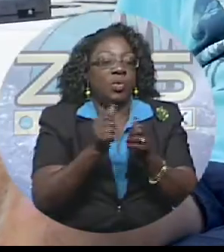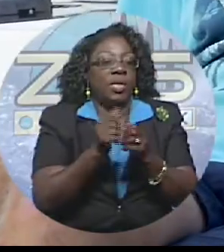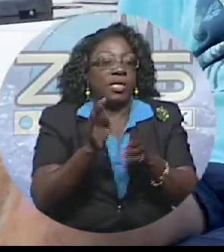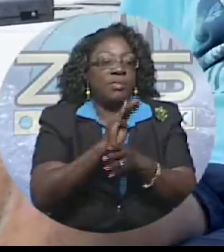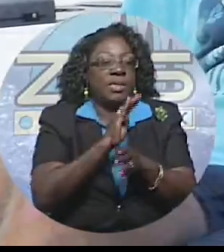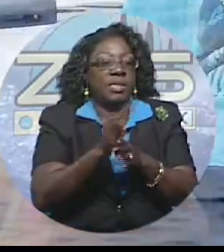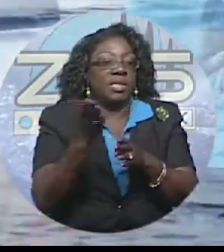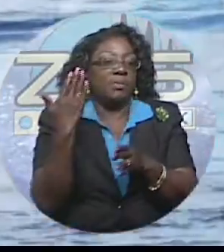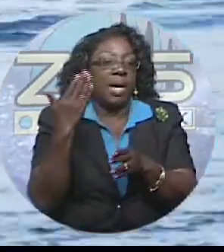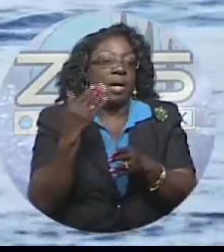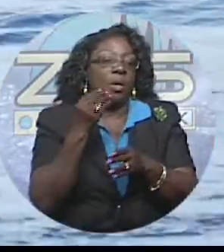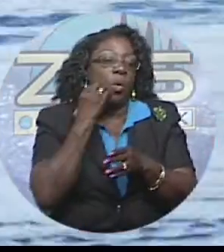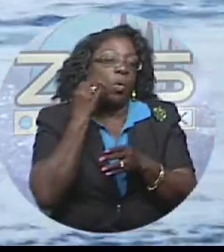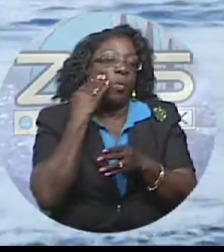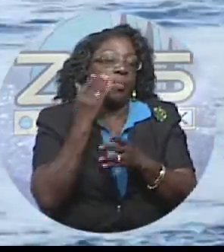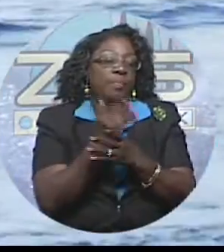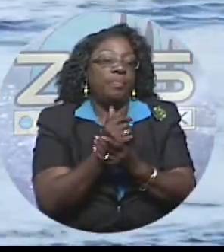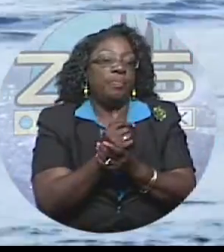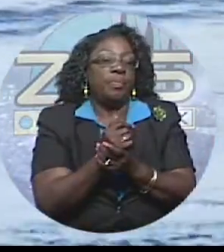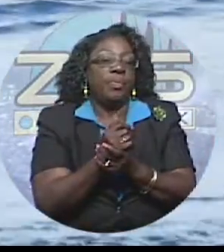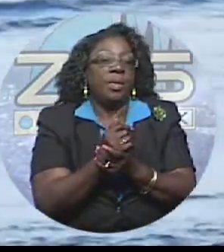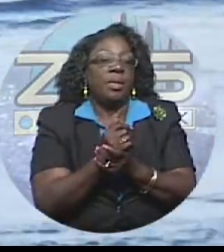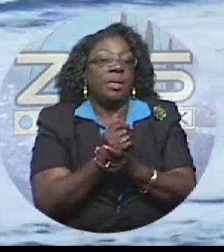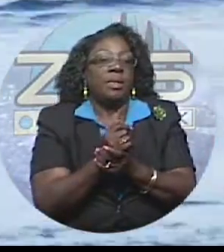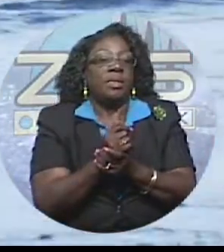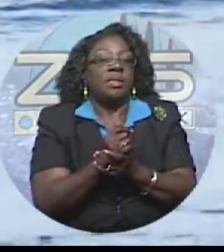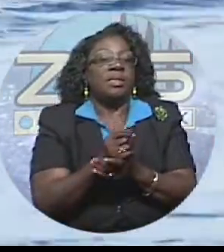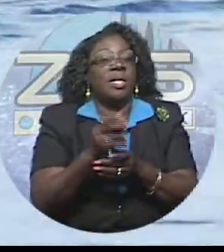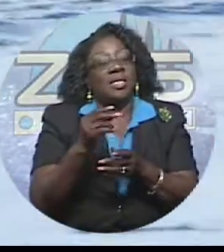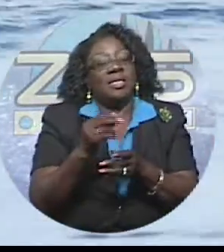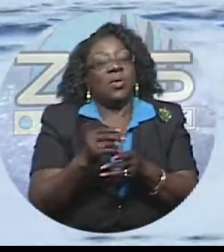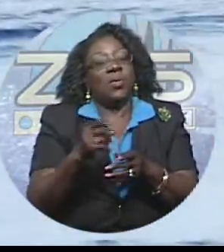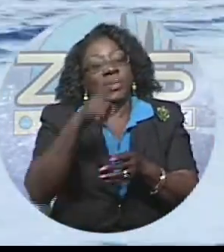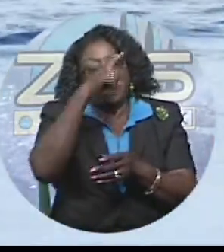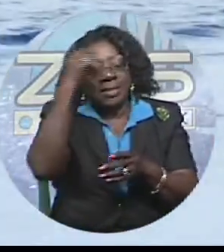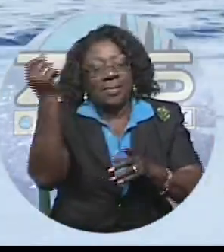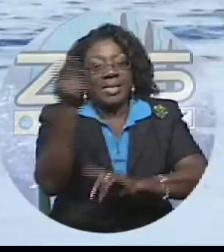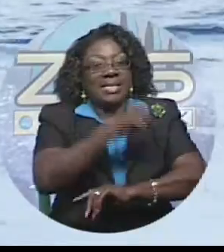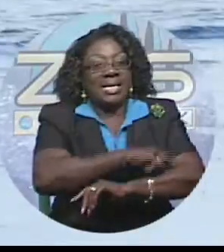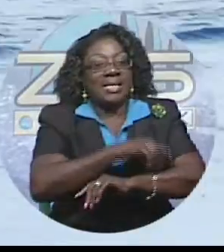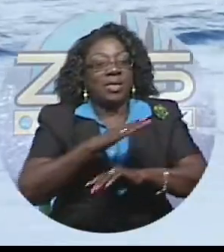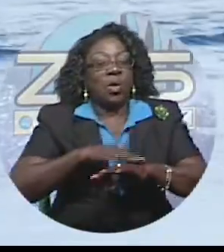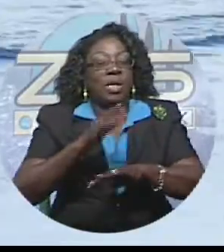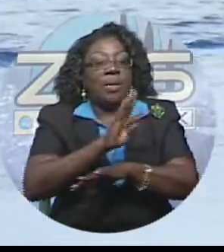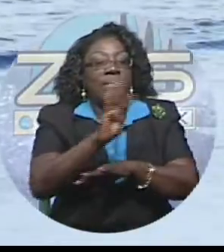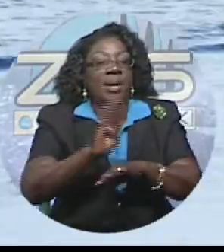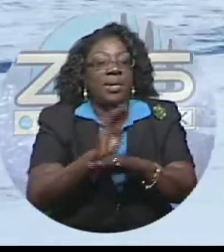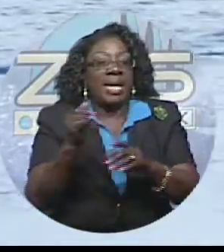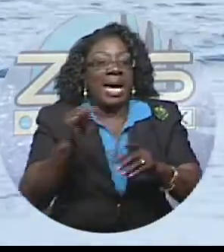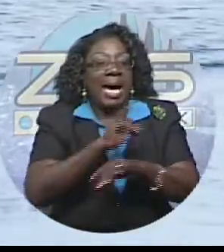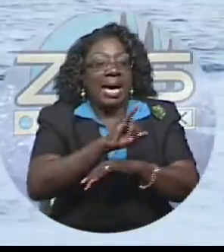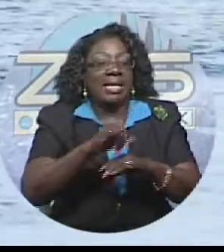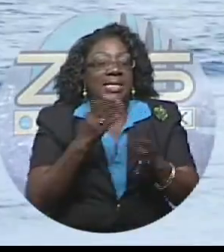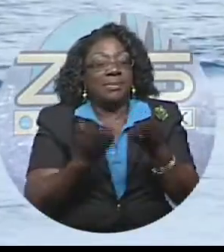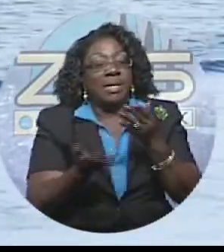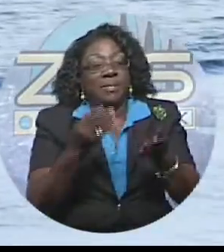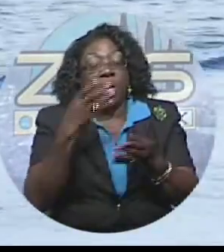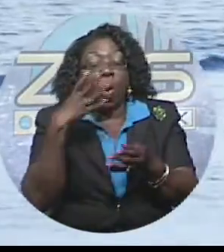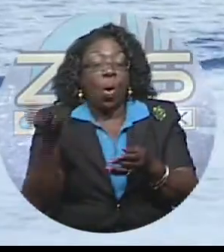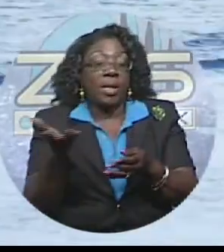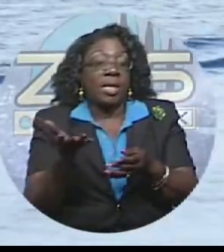touch with friends and family and email. So the dog days of summer in the Berry Islands may be hot, but they never include